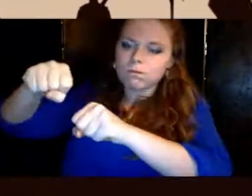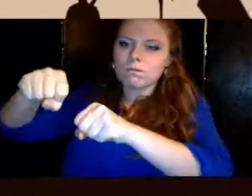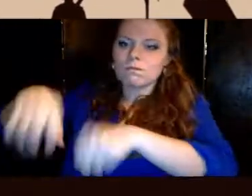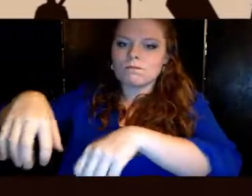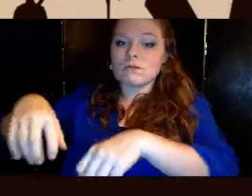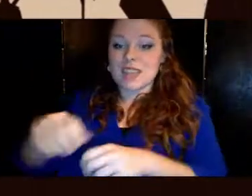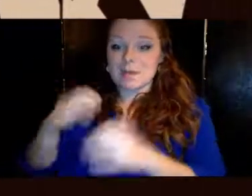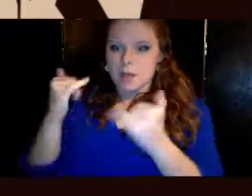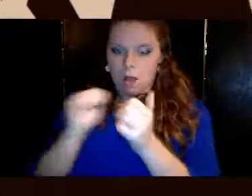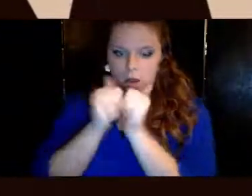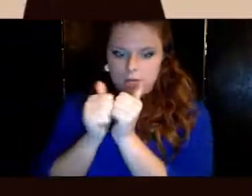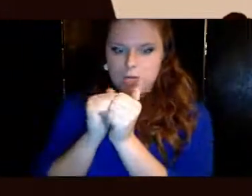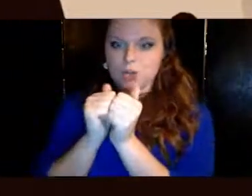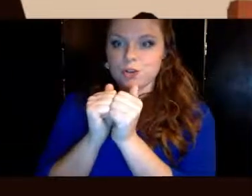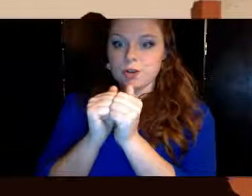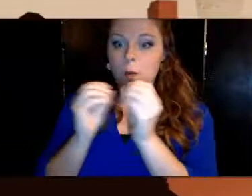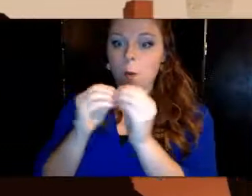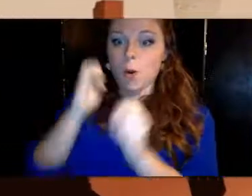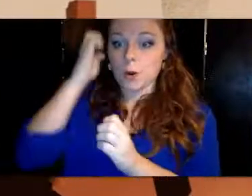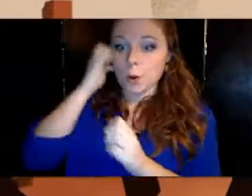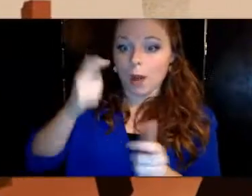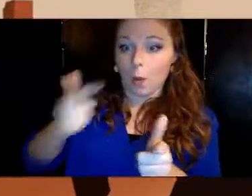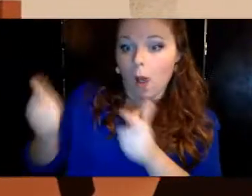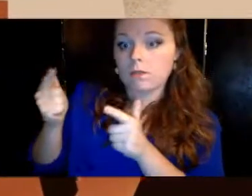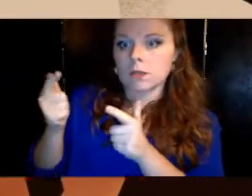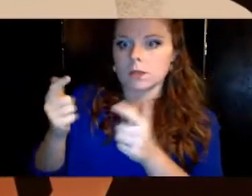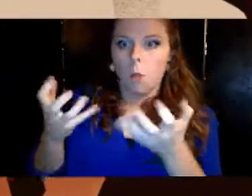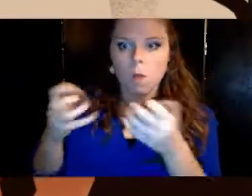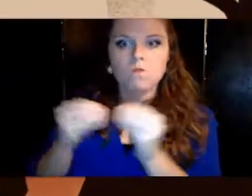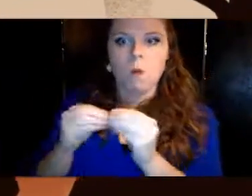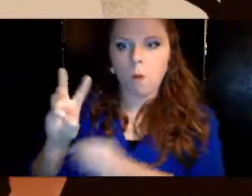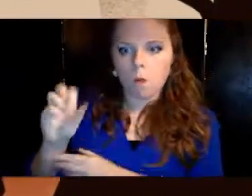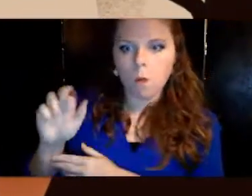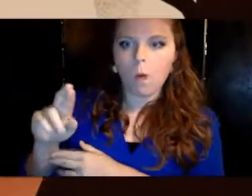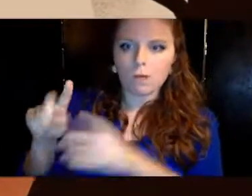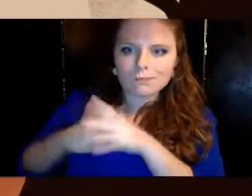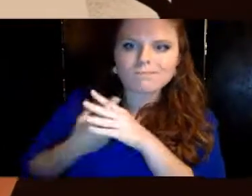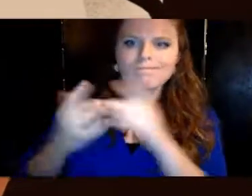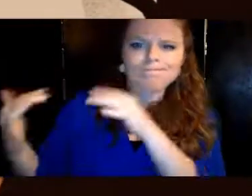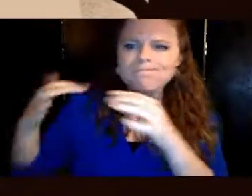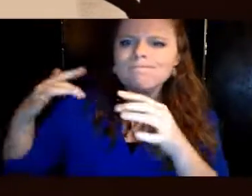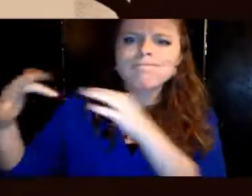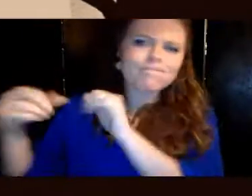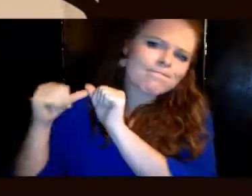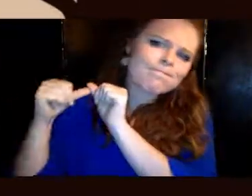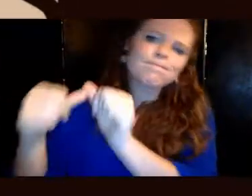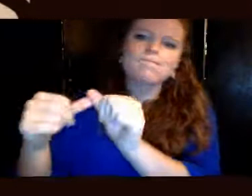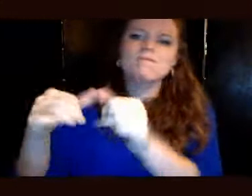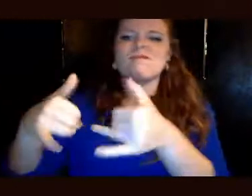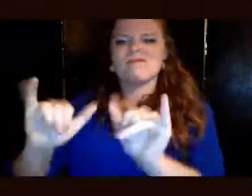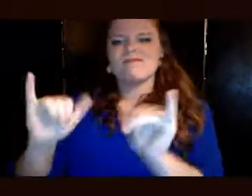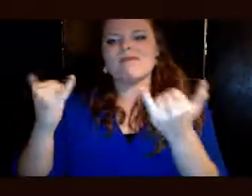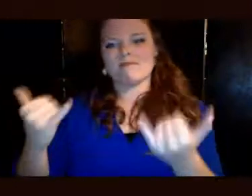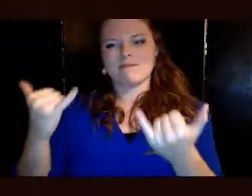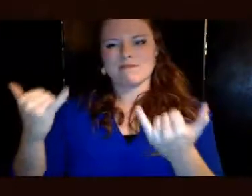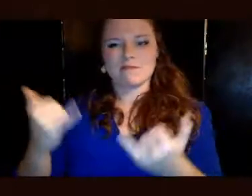the increased competition and influx of European weapons fueled warfare and instability that continues to this day. The